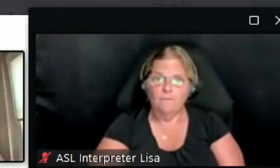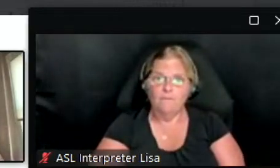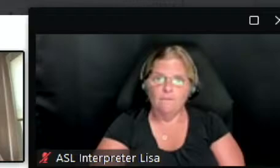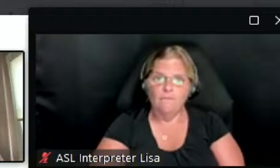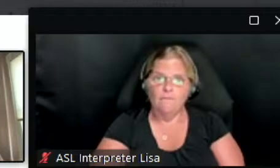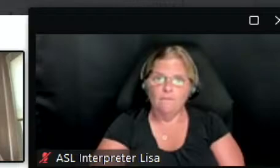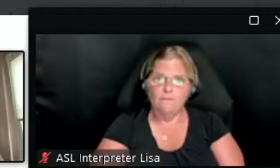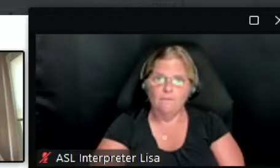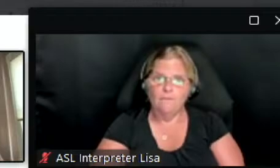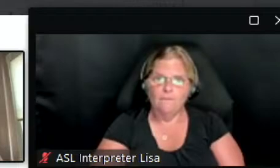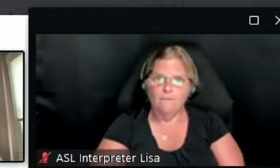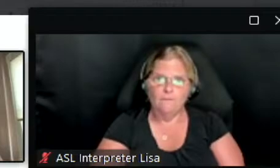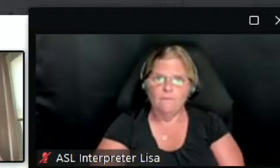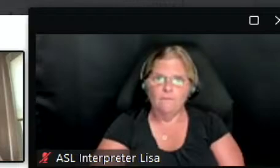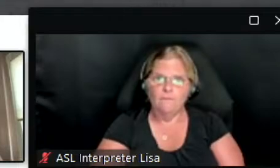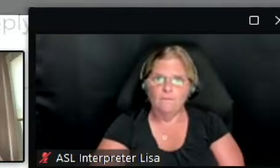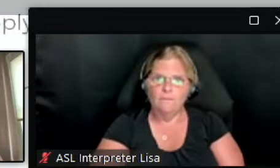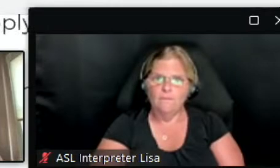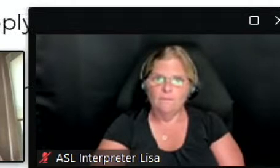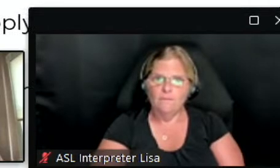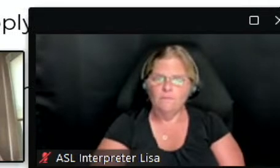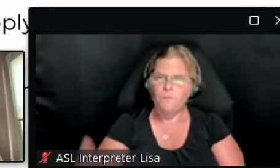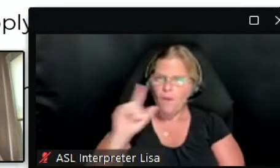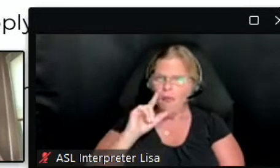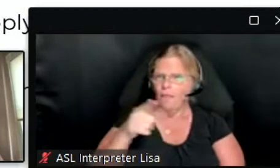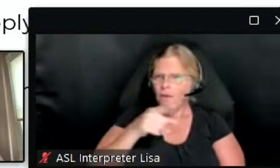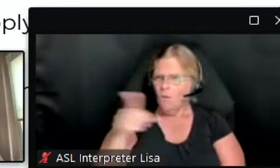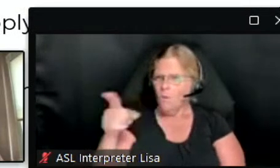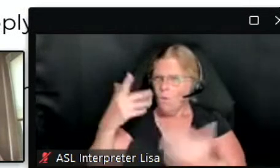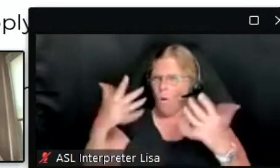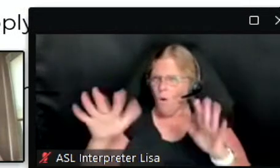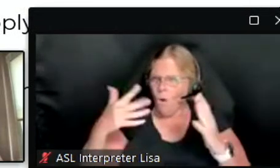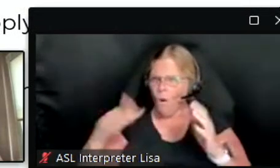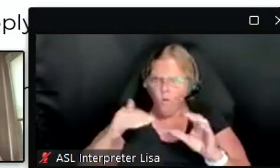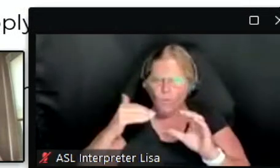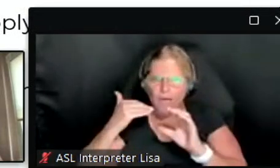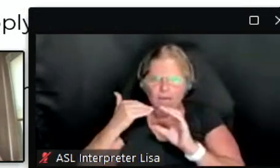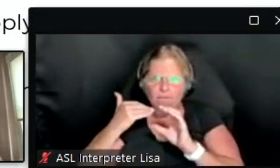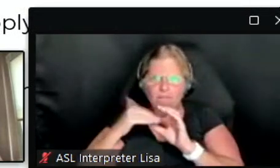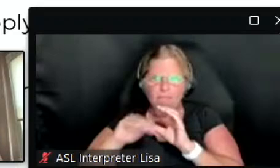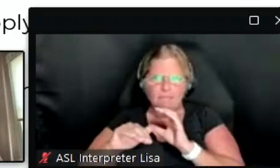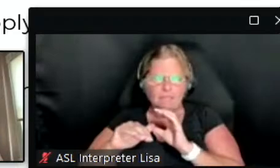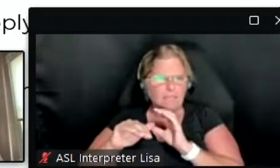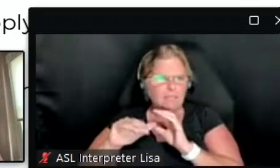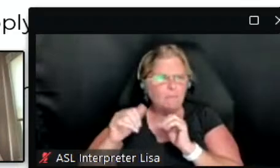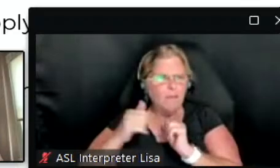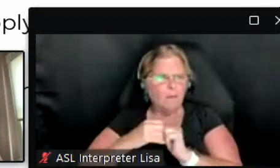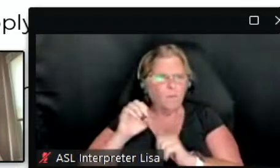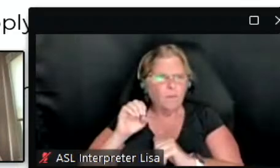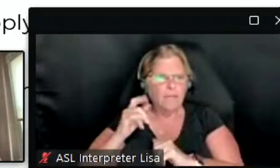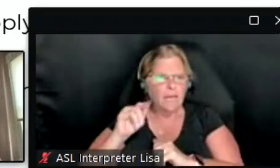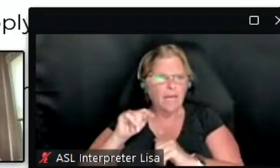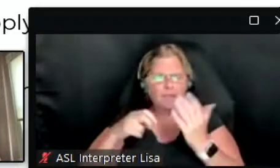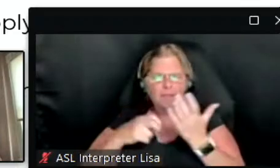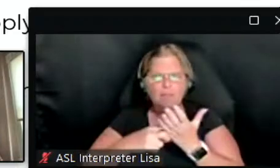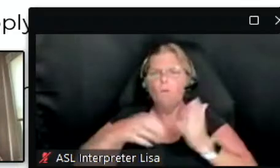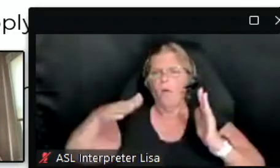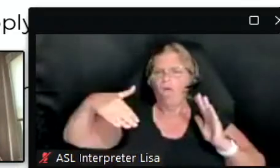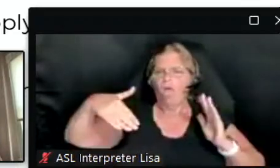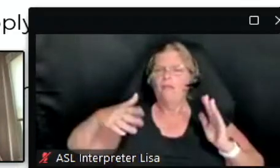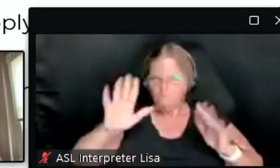ticket, I assume, in your email. It's not here yet, I don't think. You are going to get it,